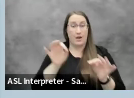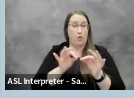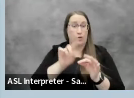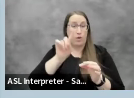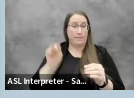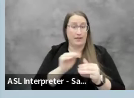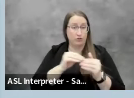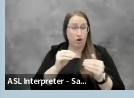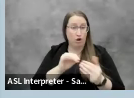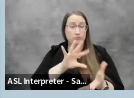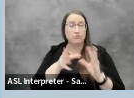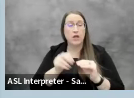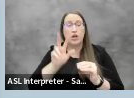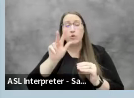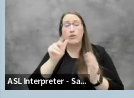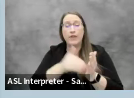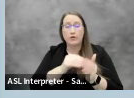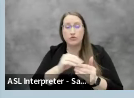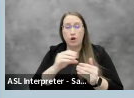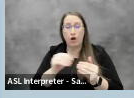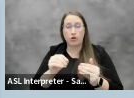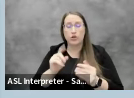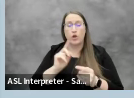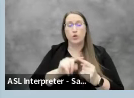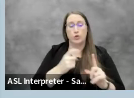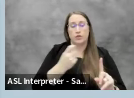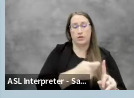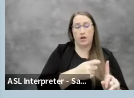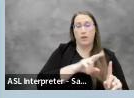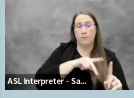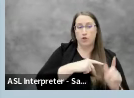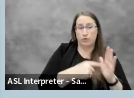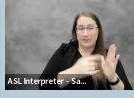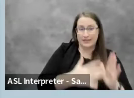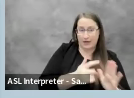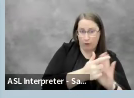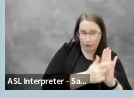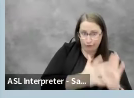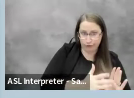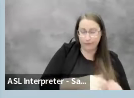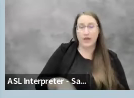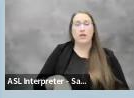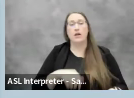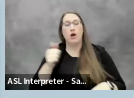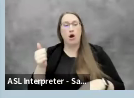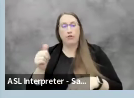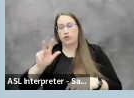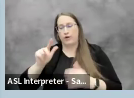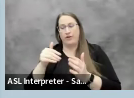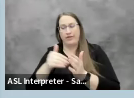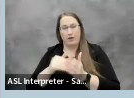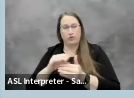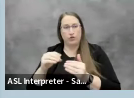is $23,000 to the personal representative, and then another $23,000 to the attorney who was